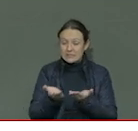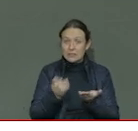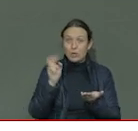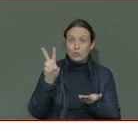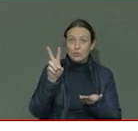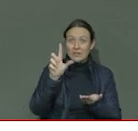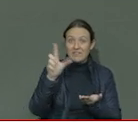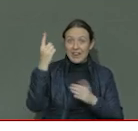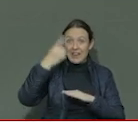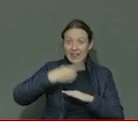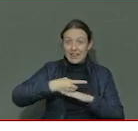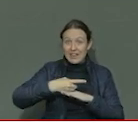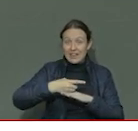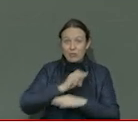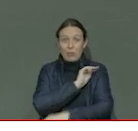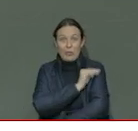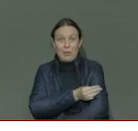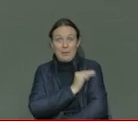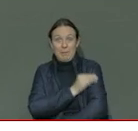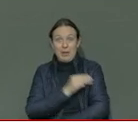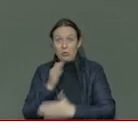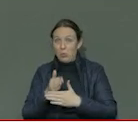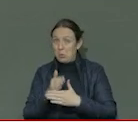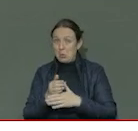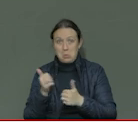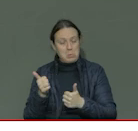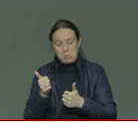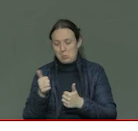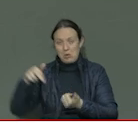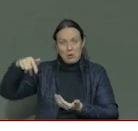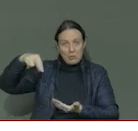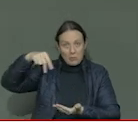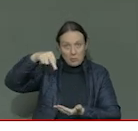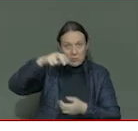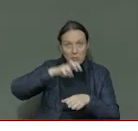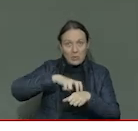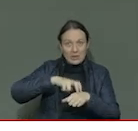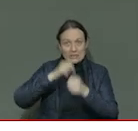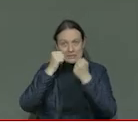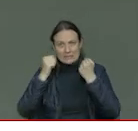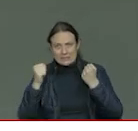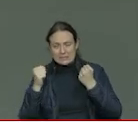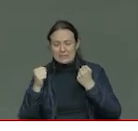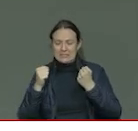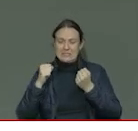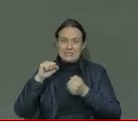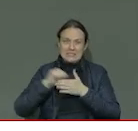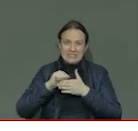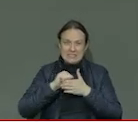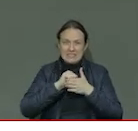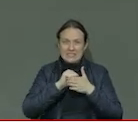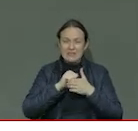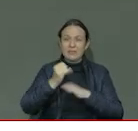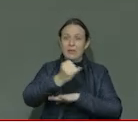days. So his muscles don't work. He has to learn how to walk again to get his strength. And on the island basically